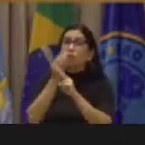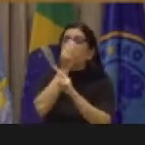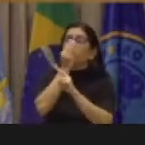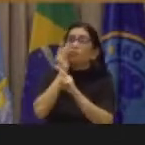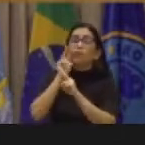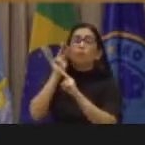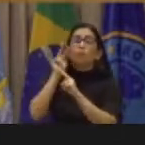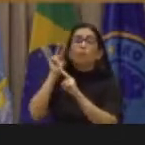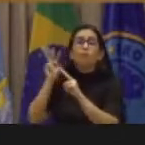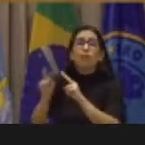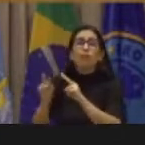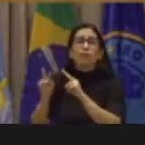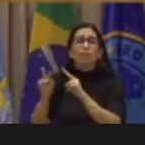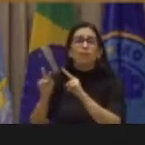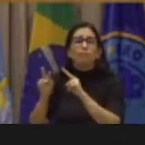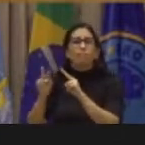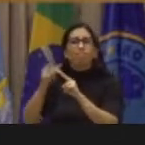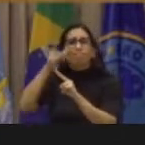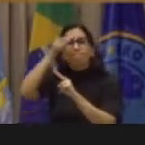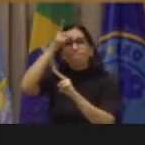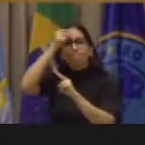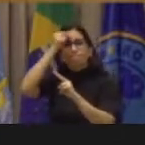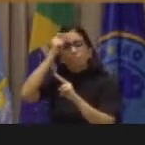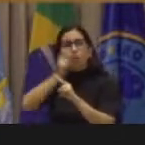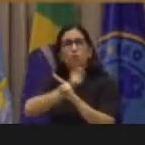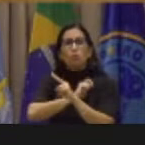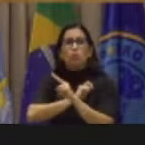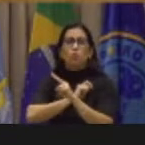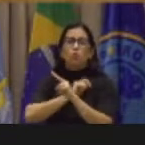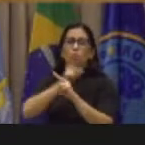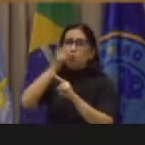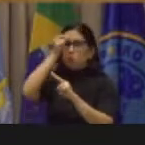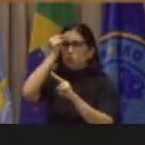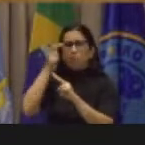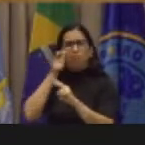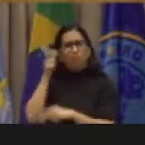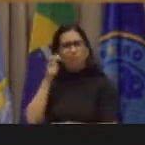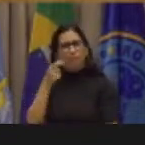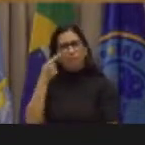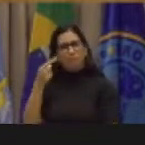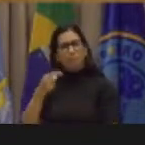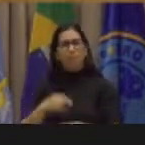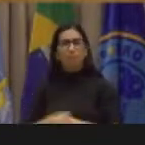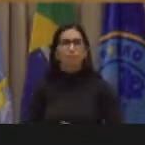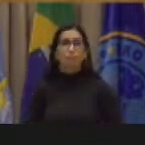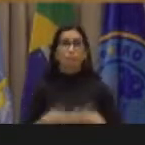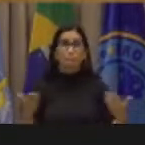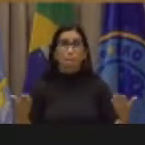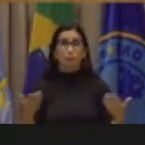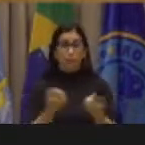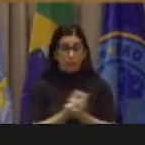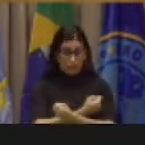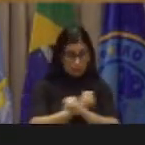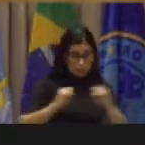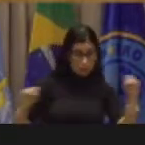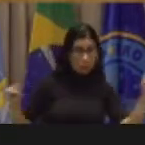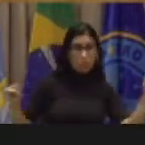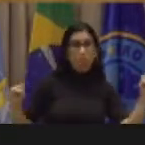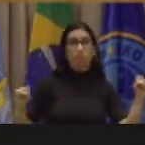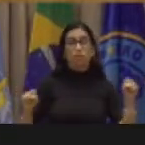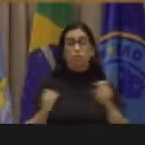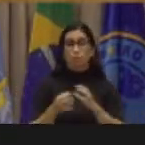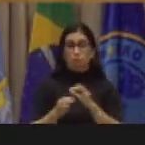but the family wanted to see the patient, so this would bring comfort to the family. And